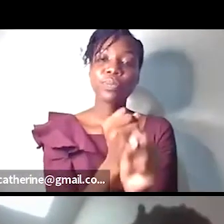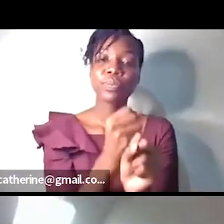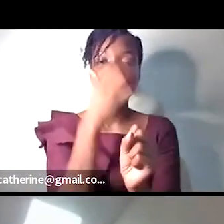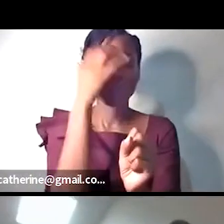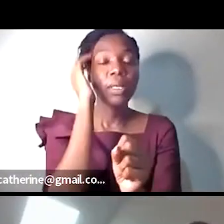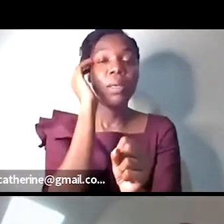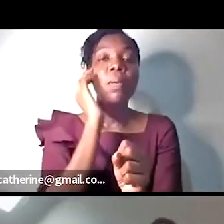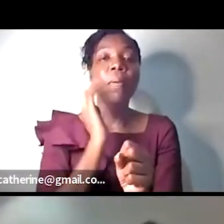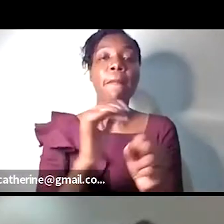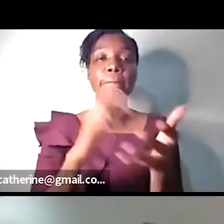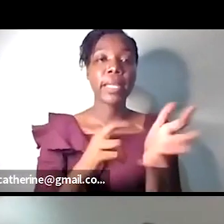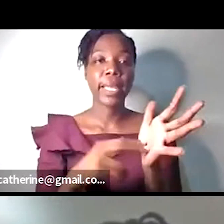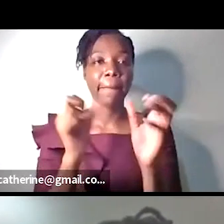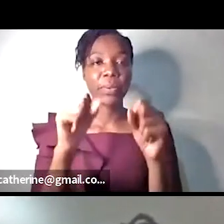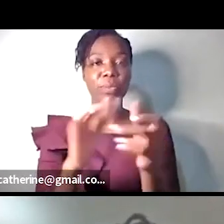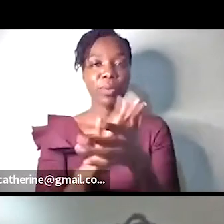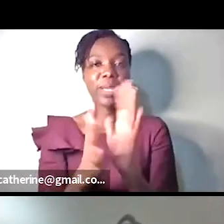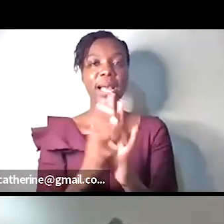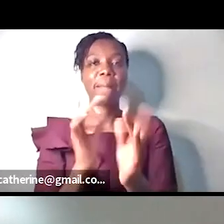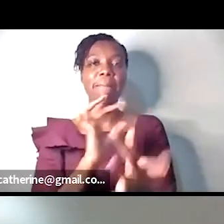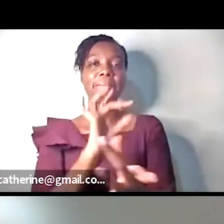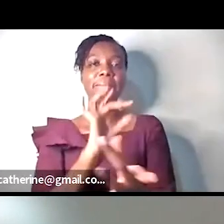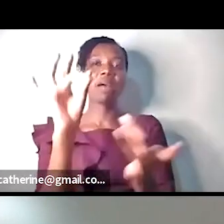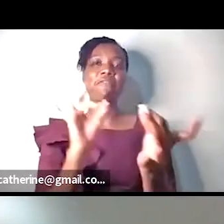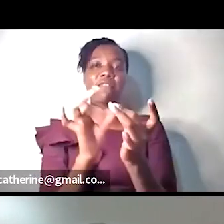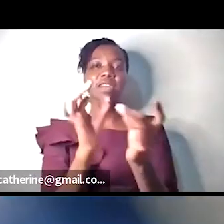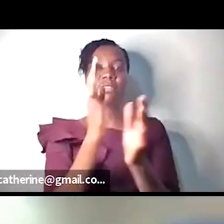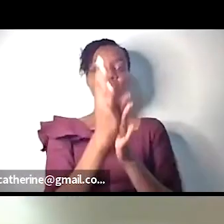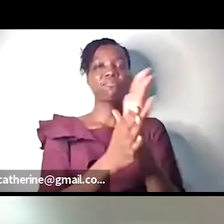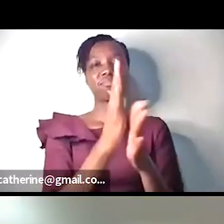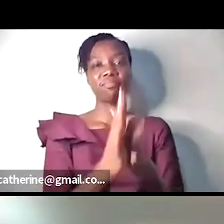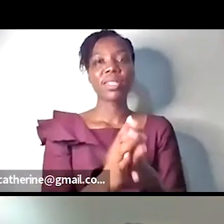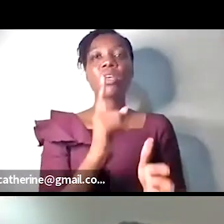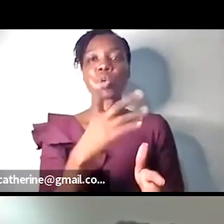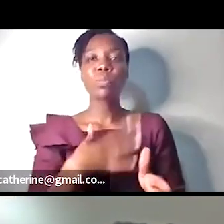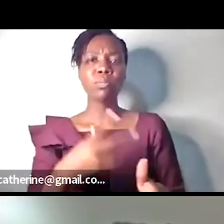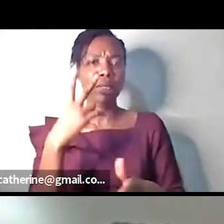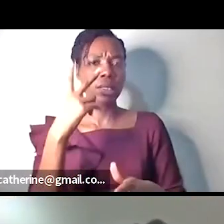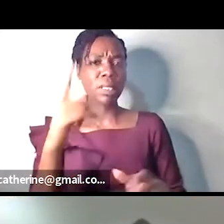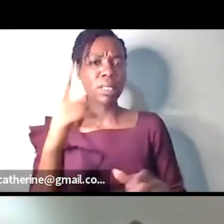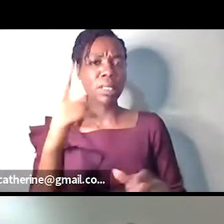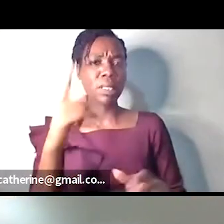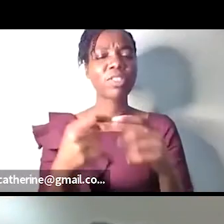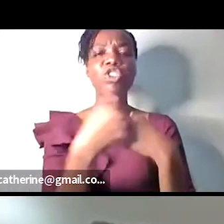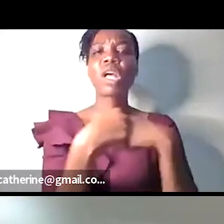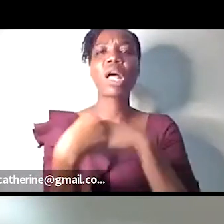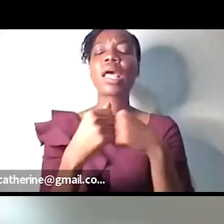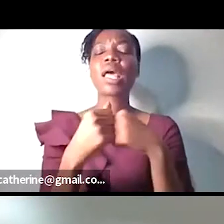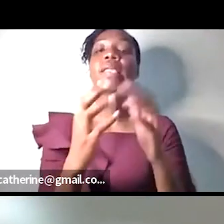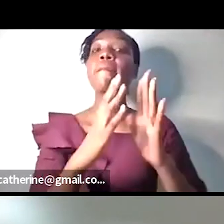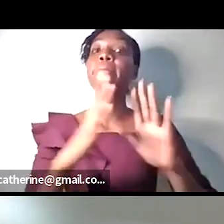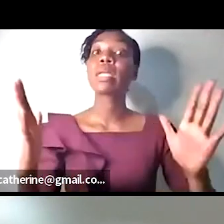be a very perfect arrangement. So I see this as a big challenge in East Africa. As